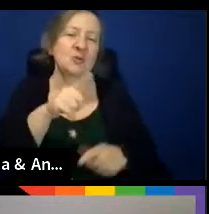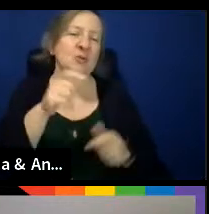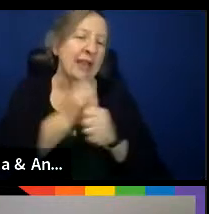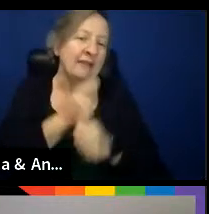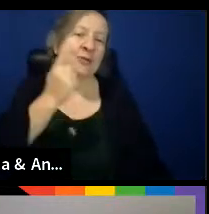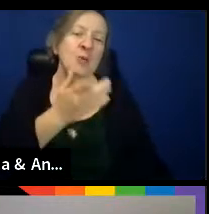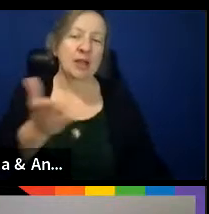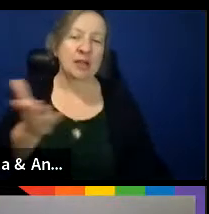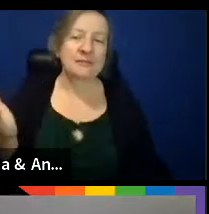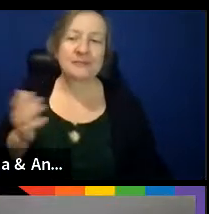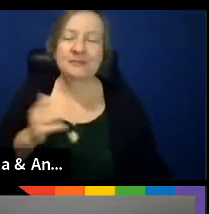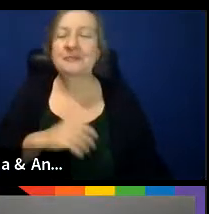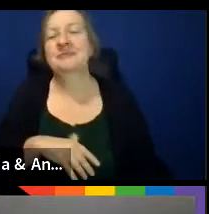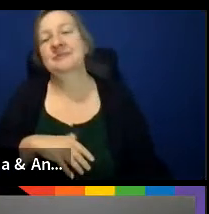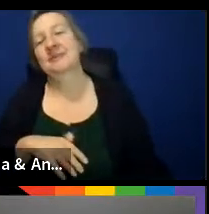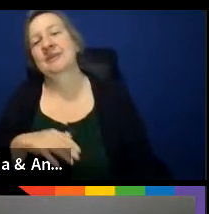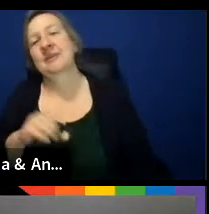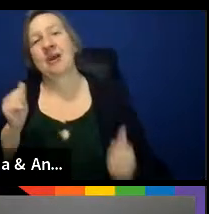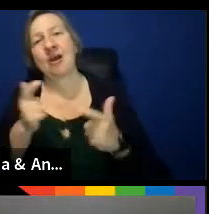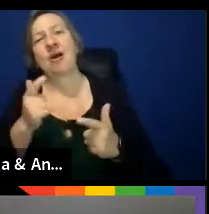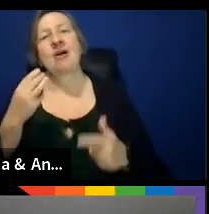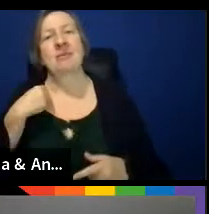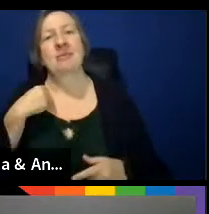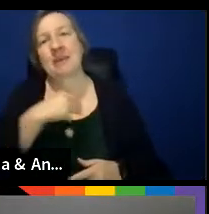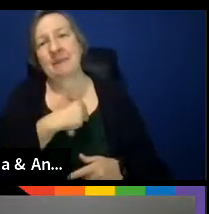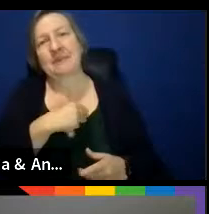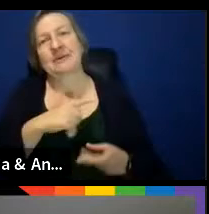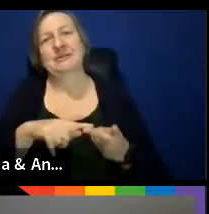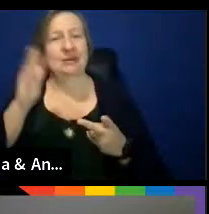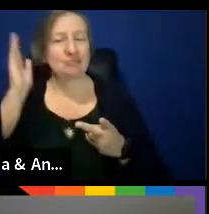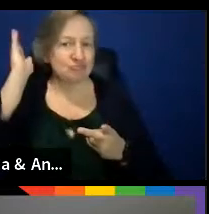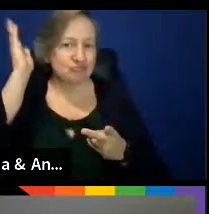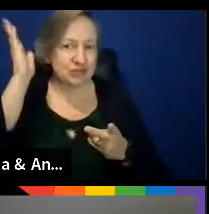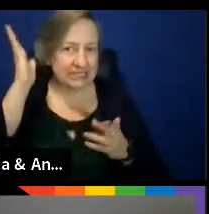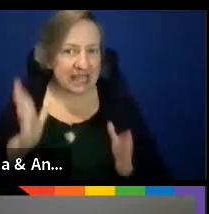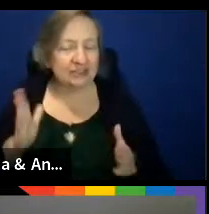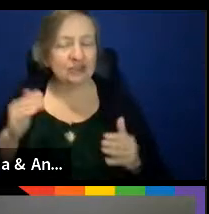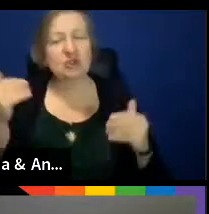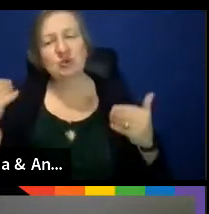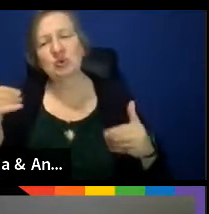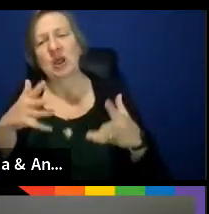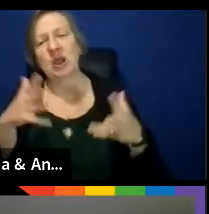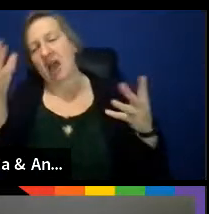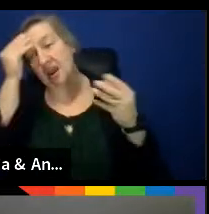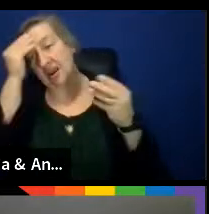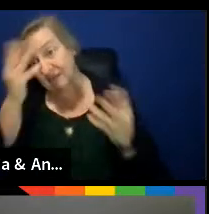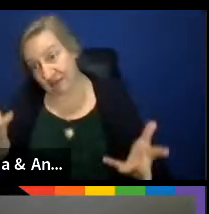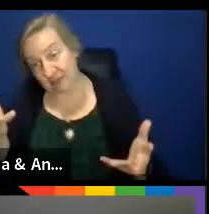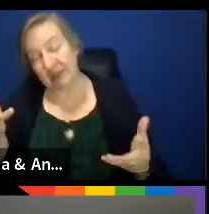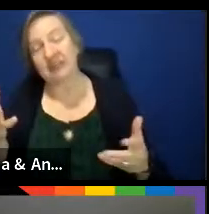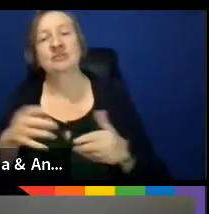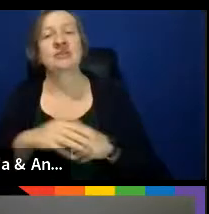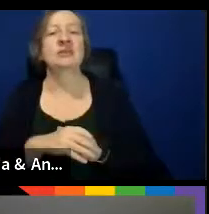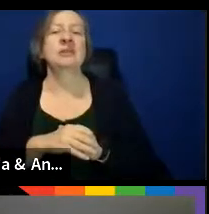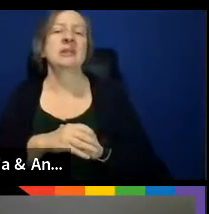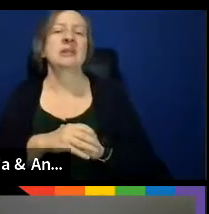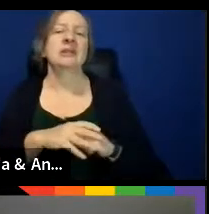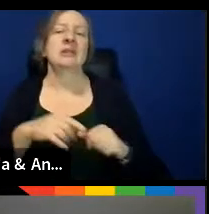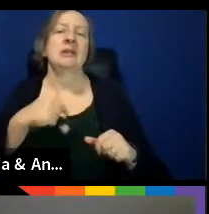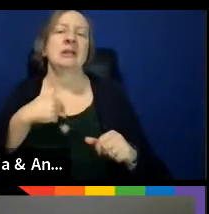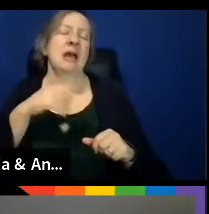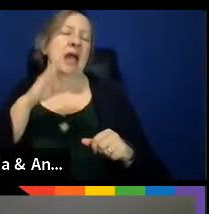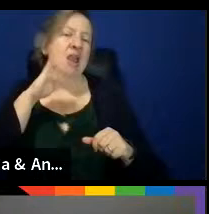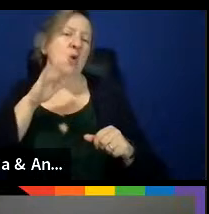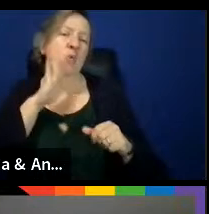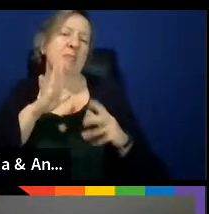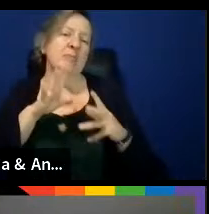everybody, all of the members and the presenters. This was a lot of information, and I'm sure there's going to be a